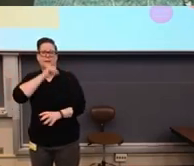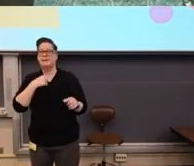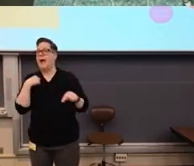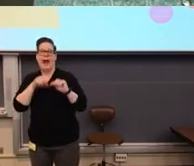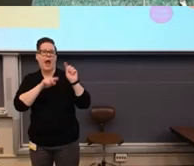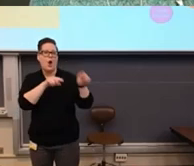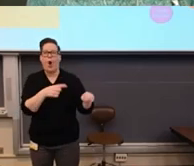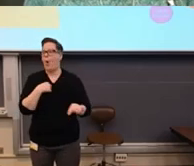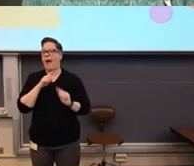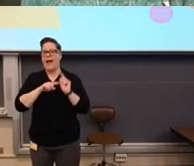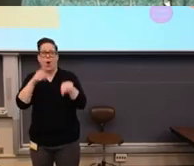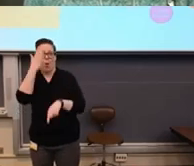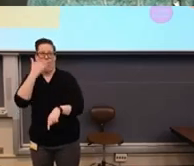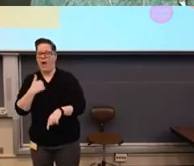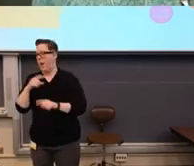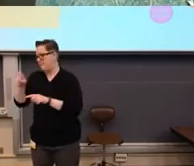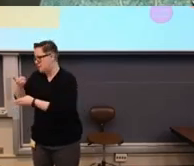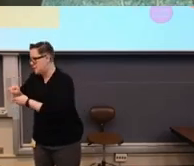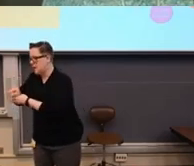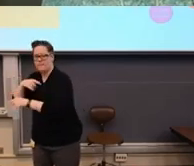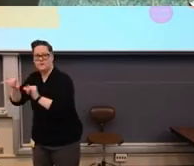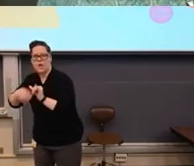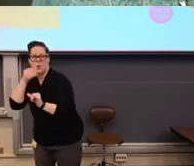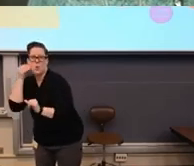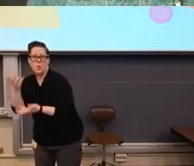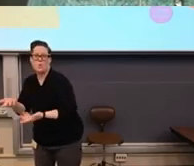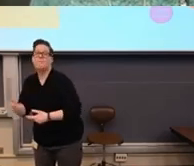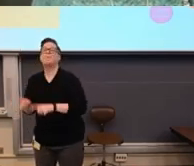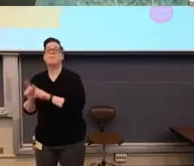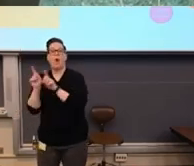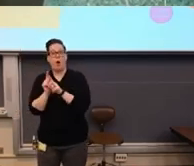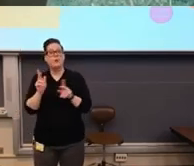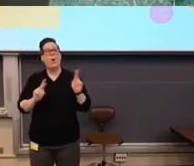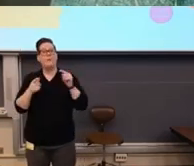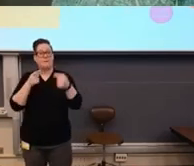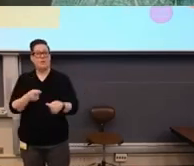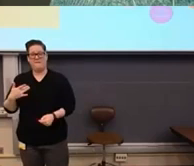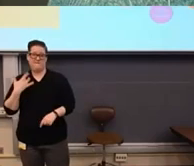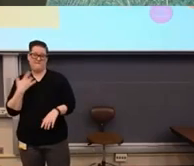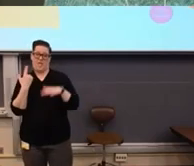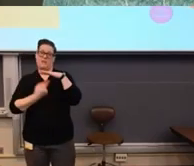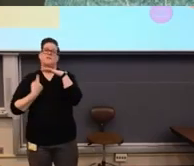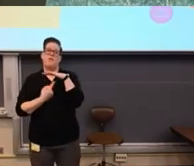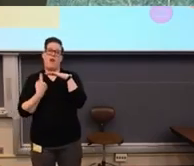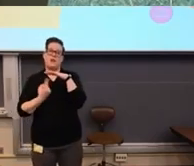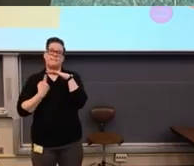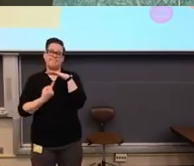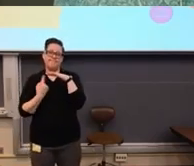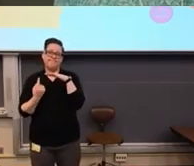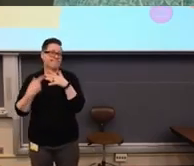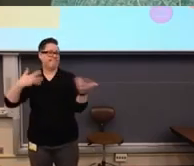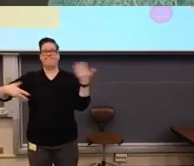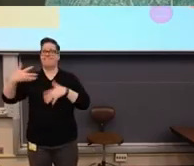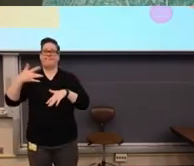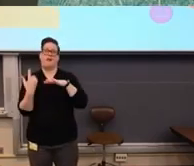being tethered to being a caregiver. People also struggle from social isolation. An